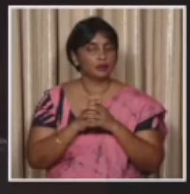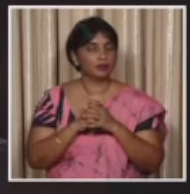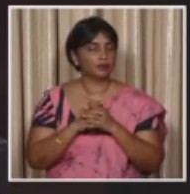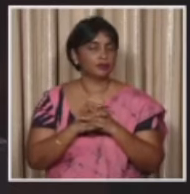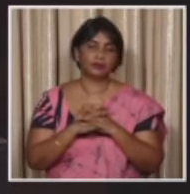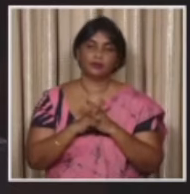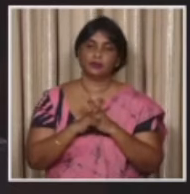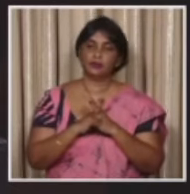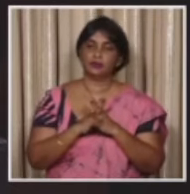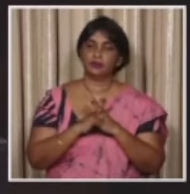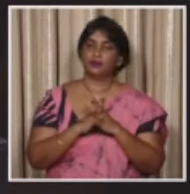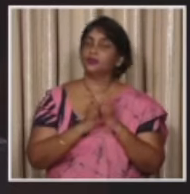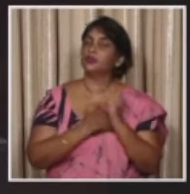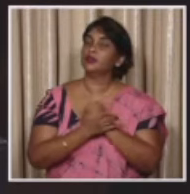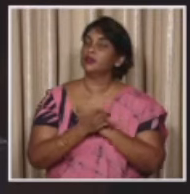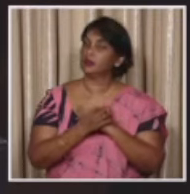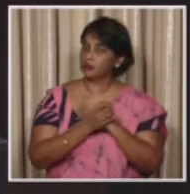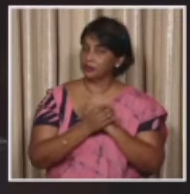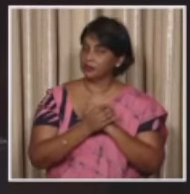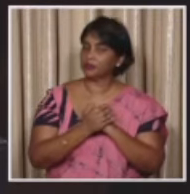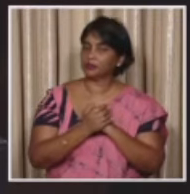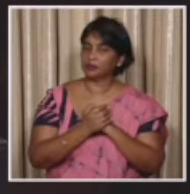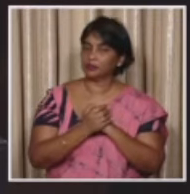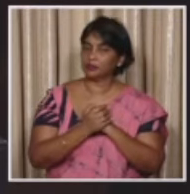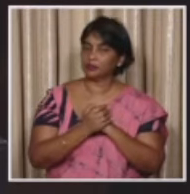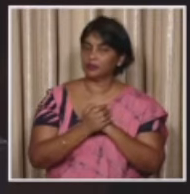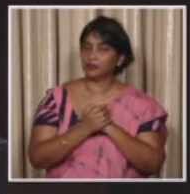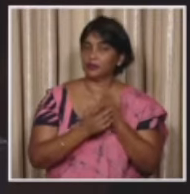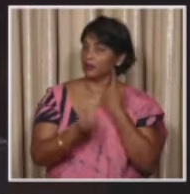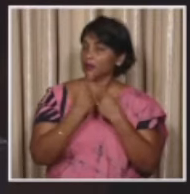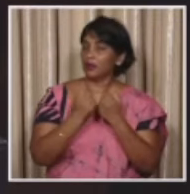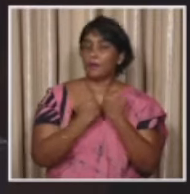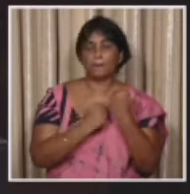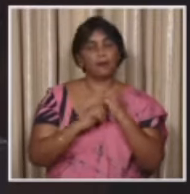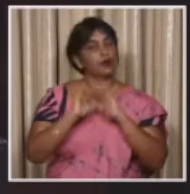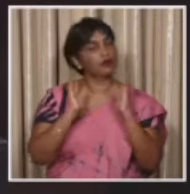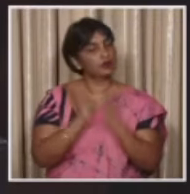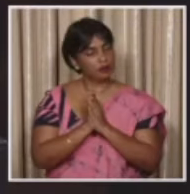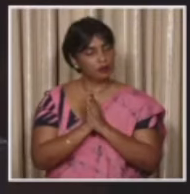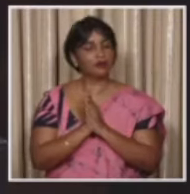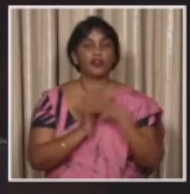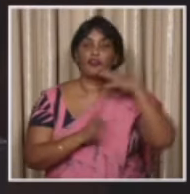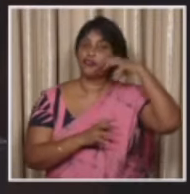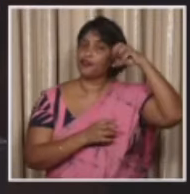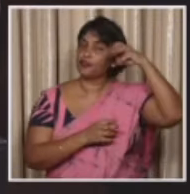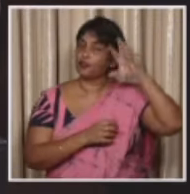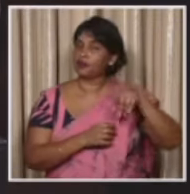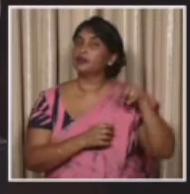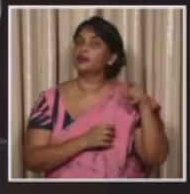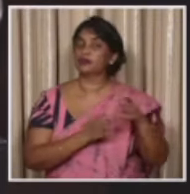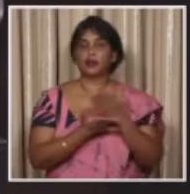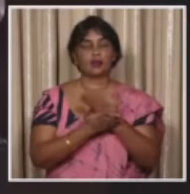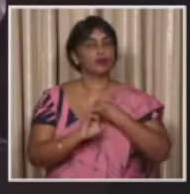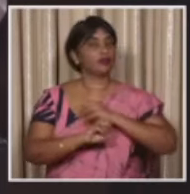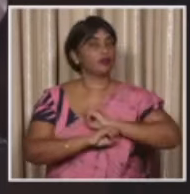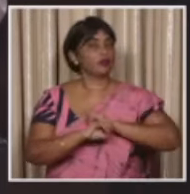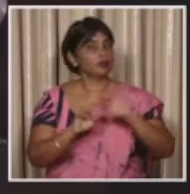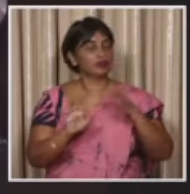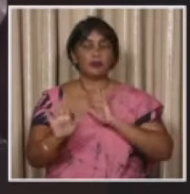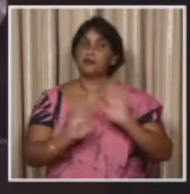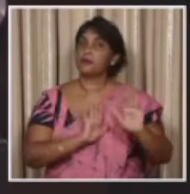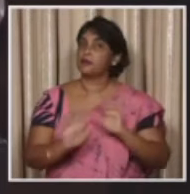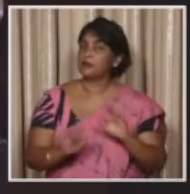Inspectors, Authority to Issue Regulations, Formulate National Electricity Policy, Approve Technical and Operational Codes, Ability to